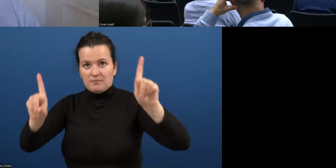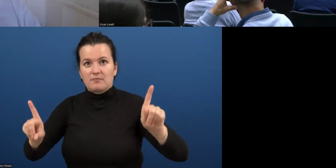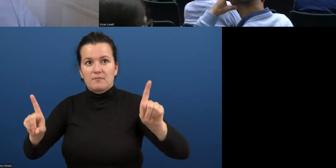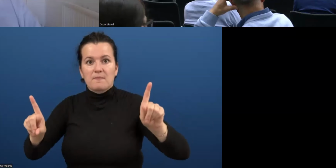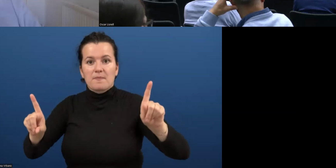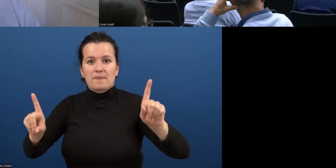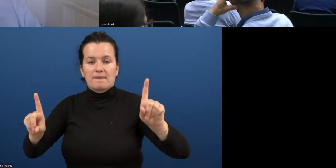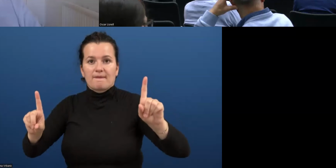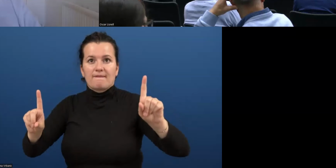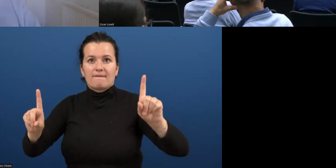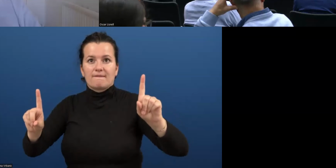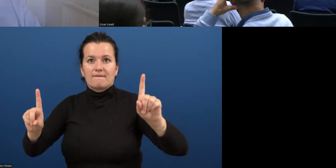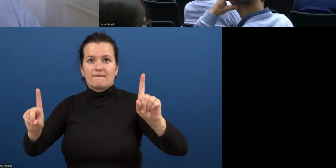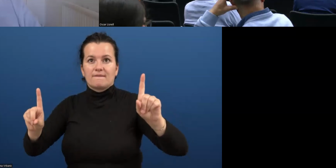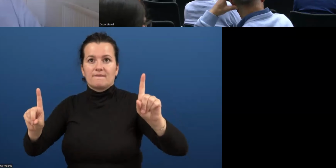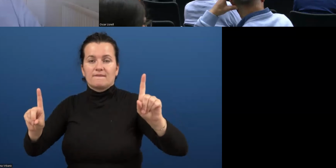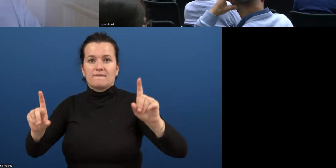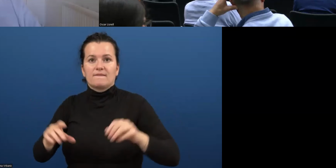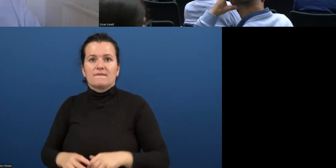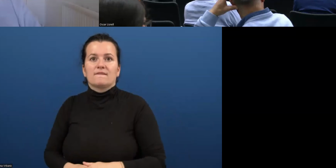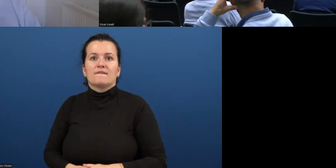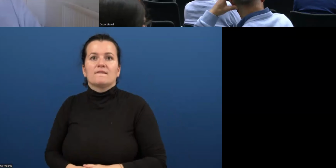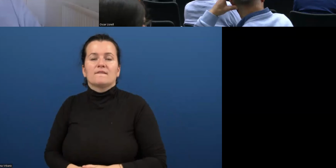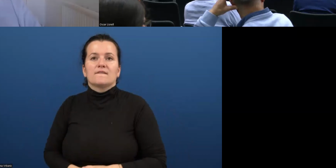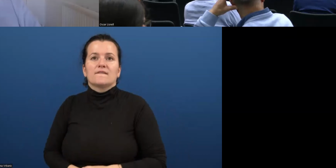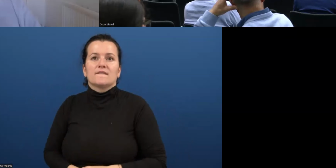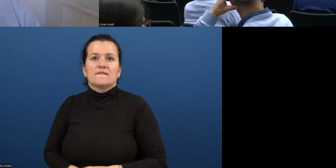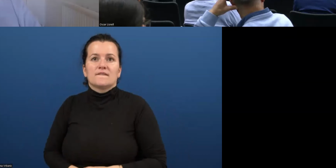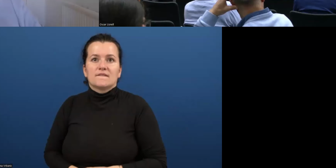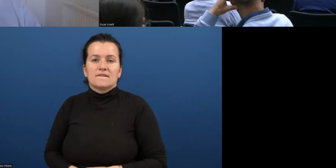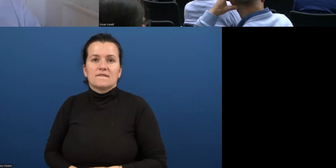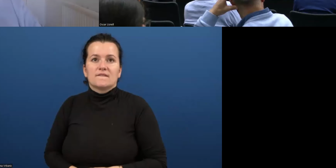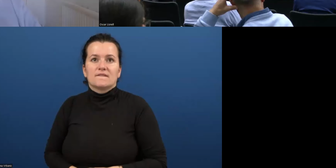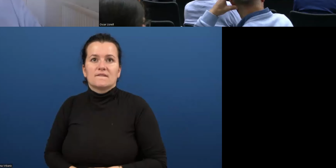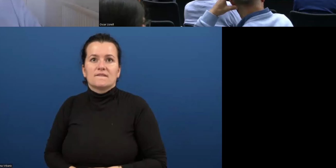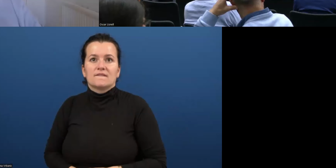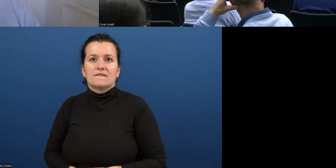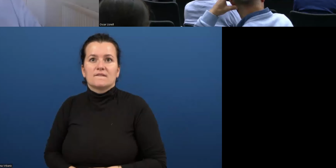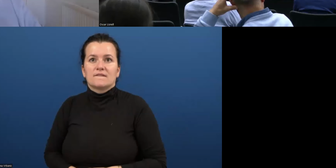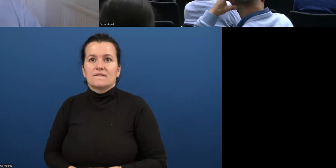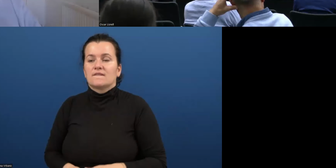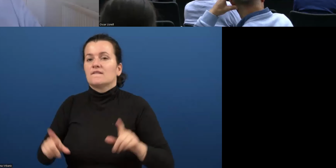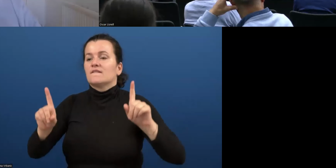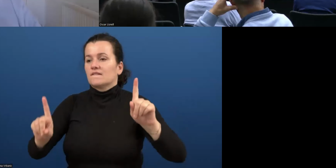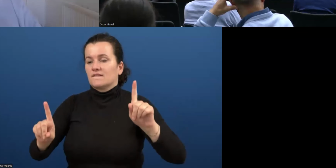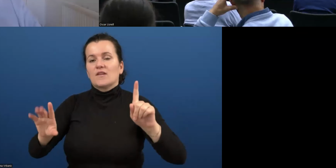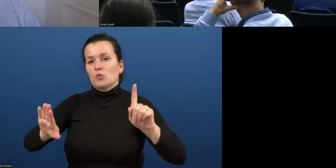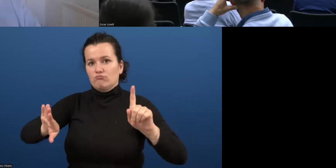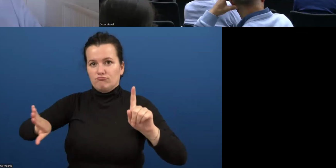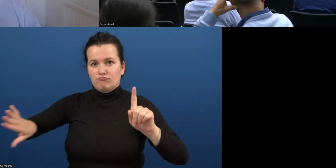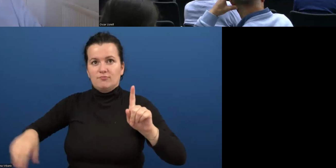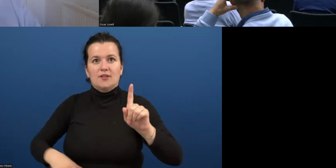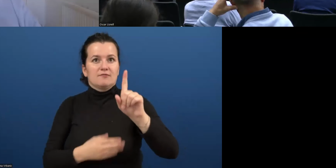That, please put that one away. And we keep Andrea up. Thank you, Patricia, for your introduction of this one.